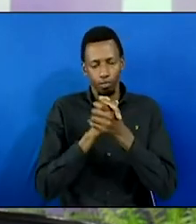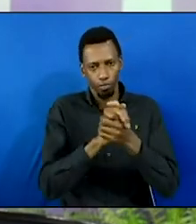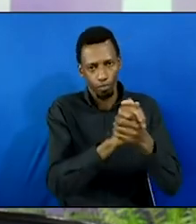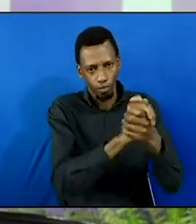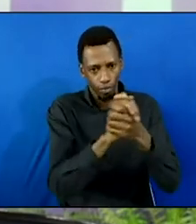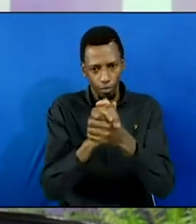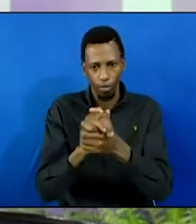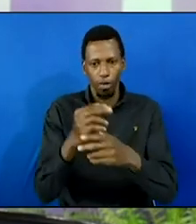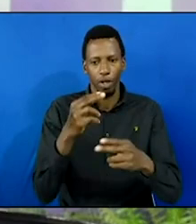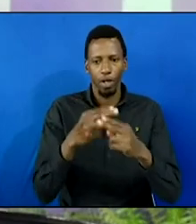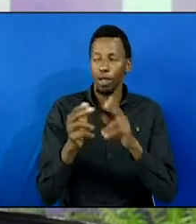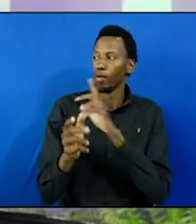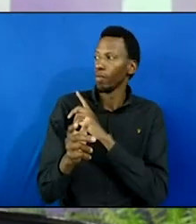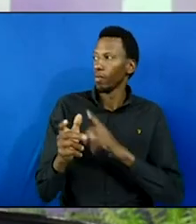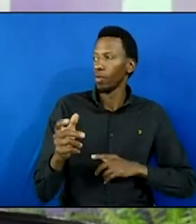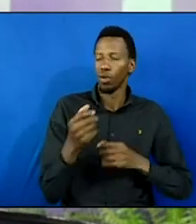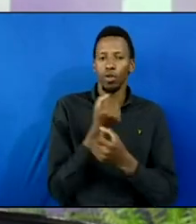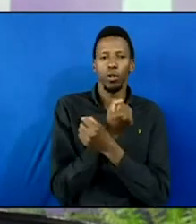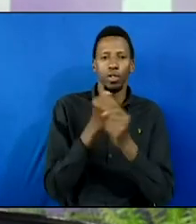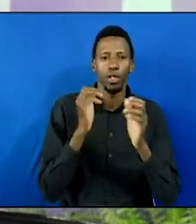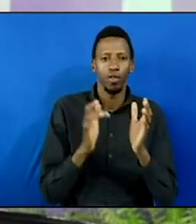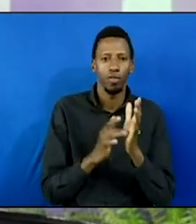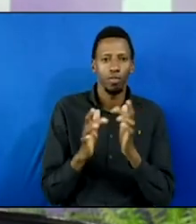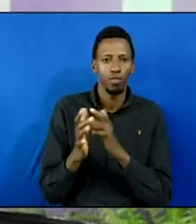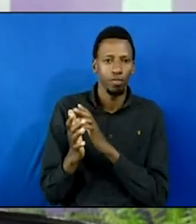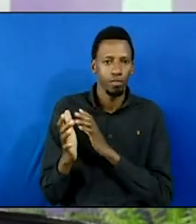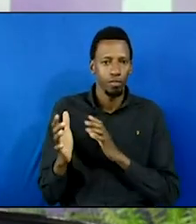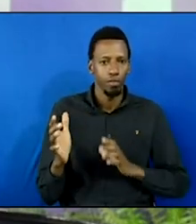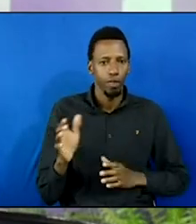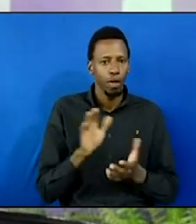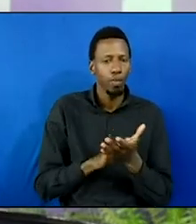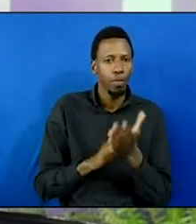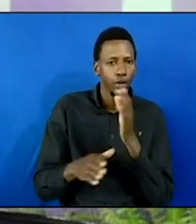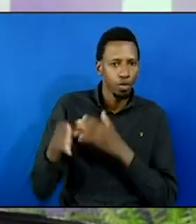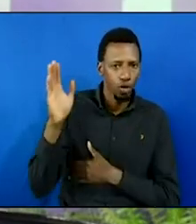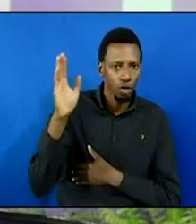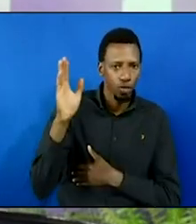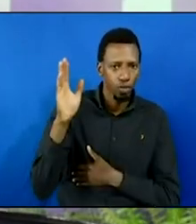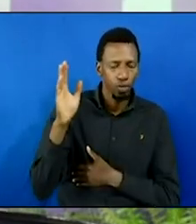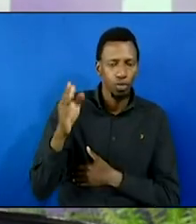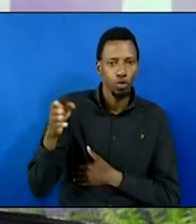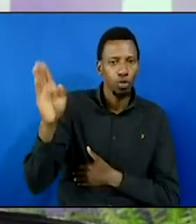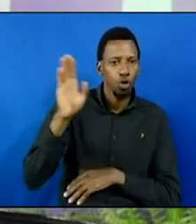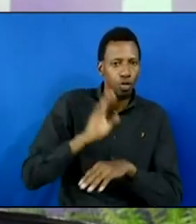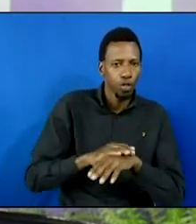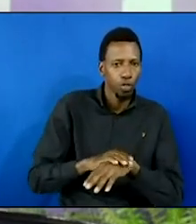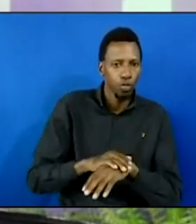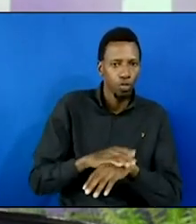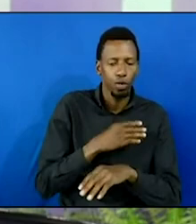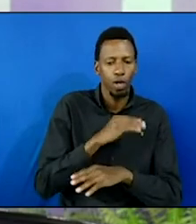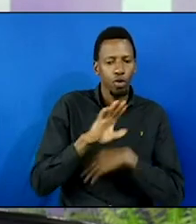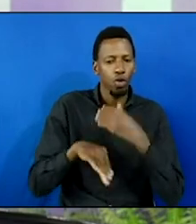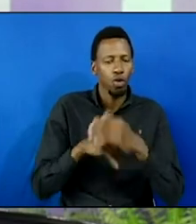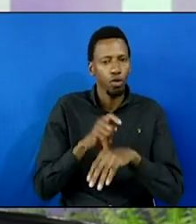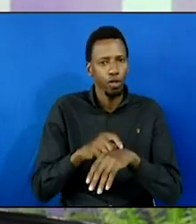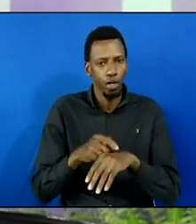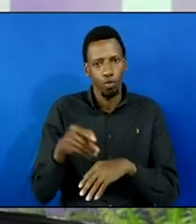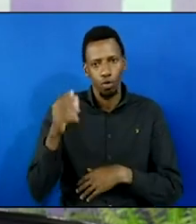Lord and Savior Jesus Christ. Praise the Lord. God is good and all the